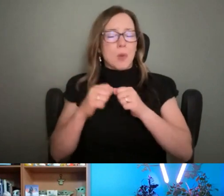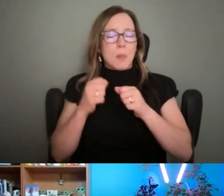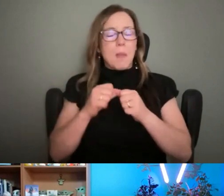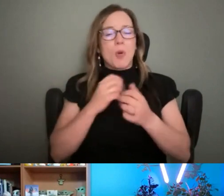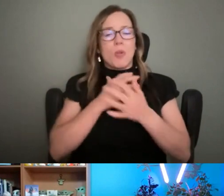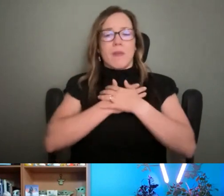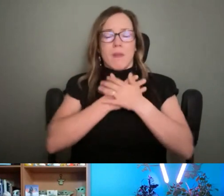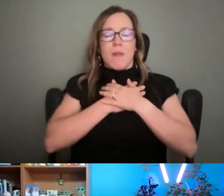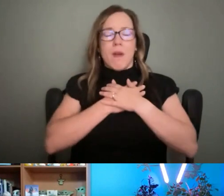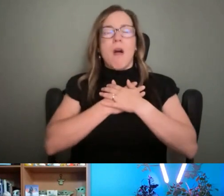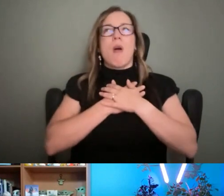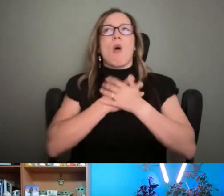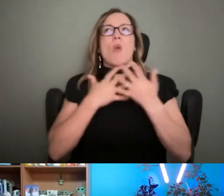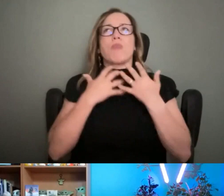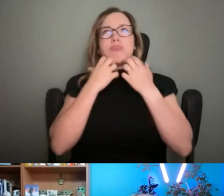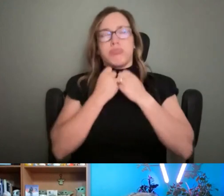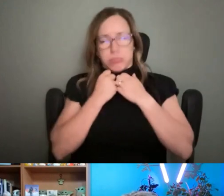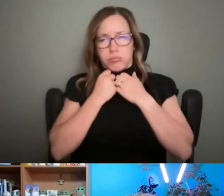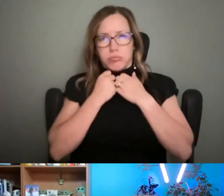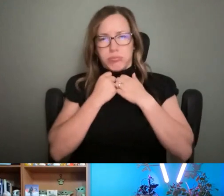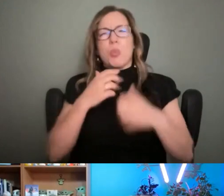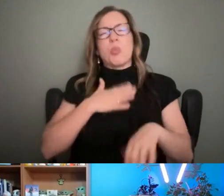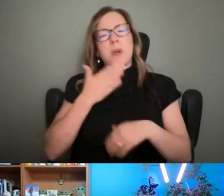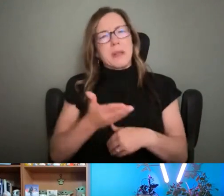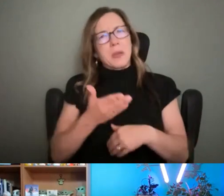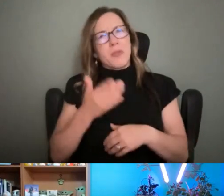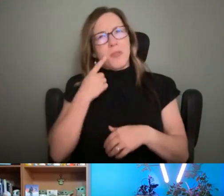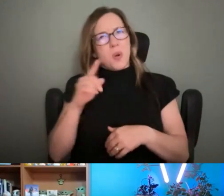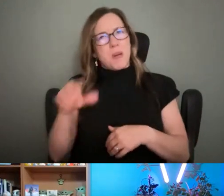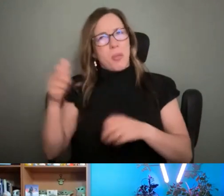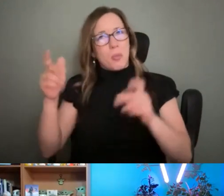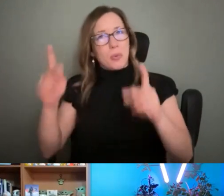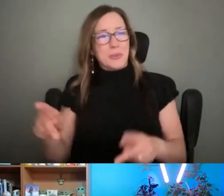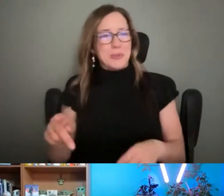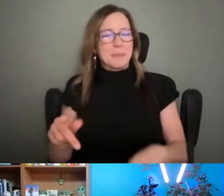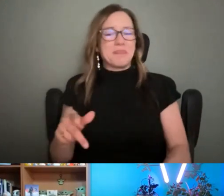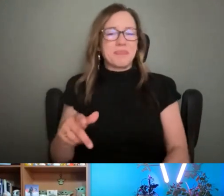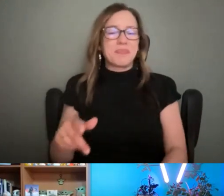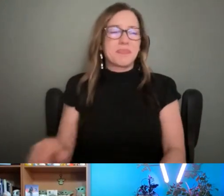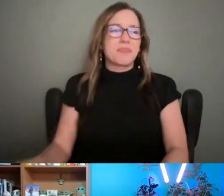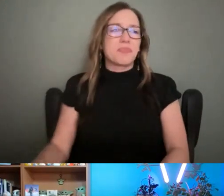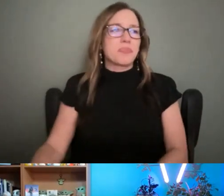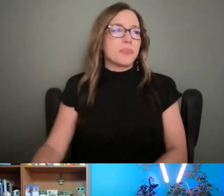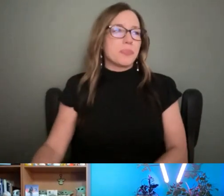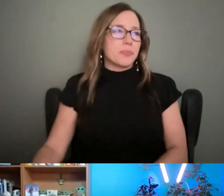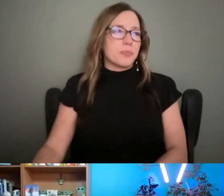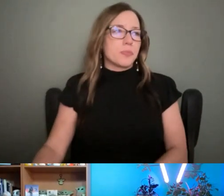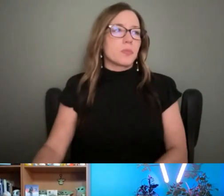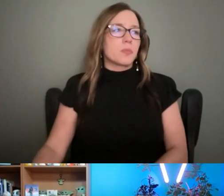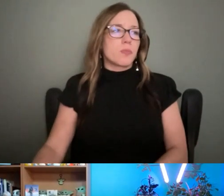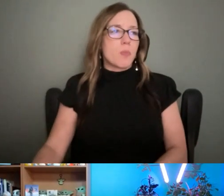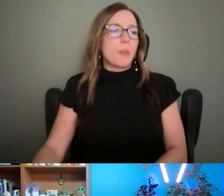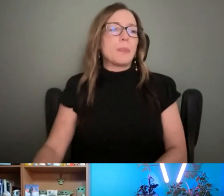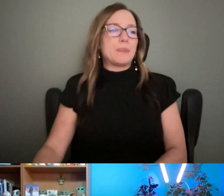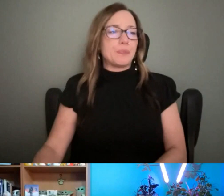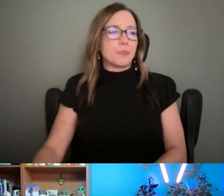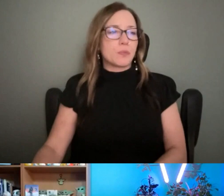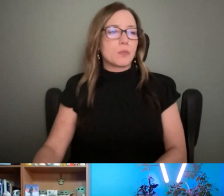them. So we have gotten a few respite volunteers that way. We use all